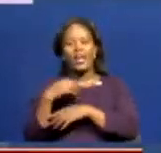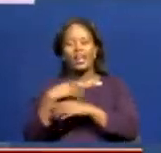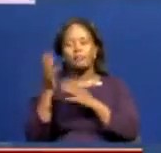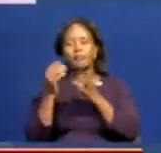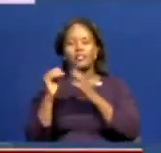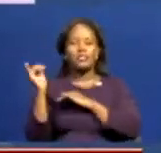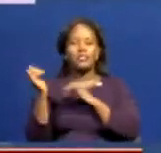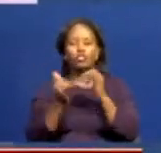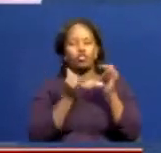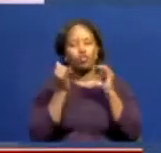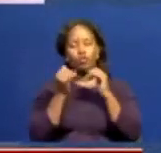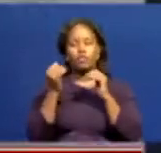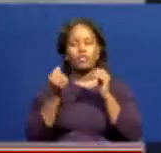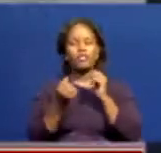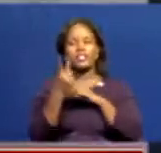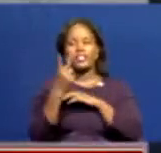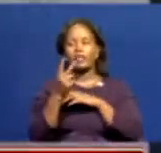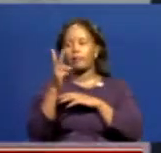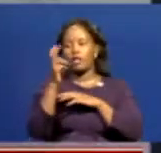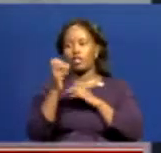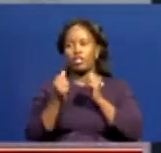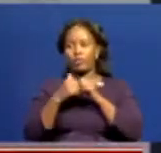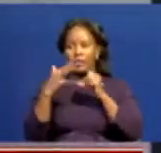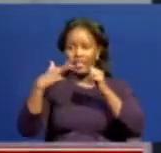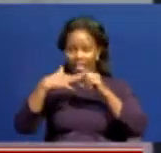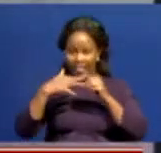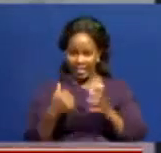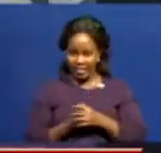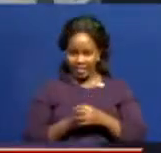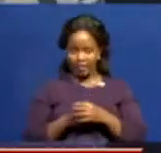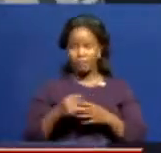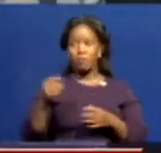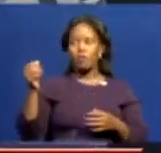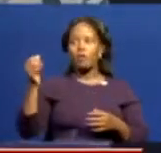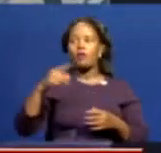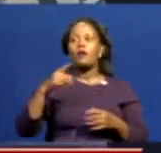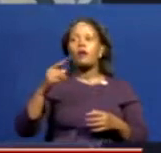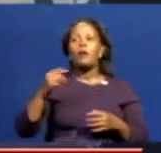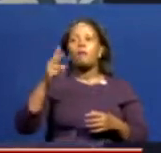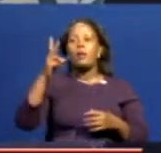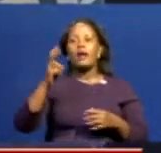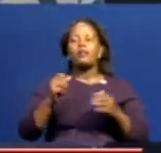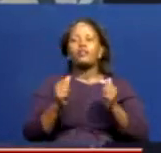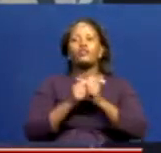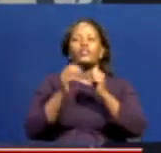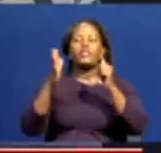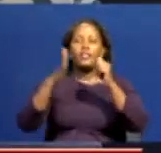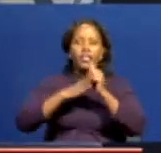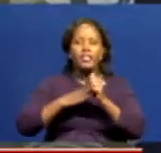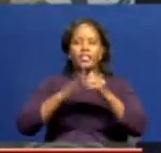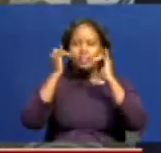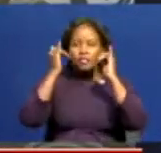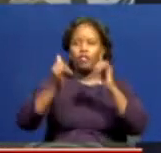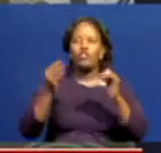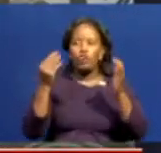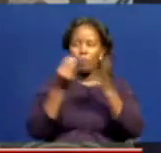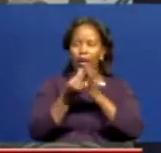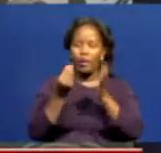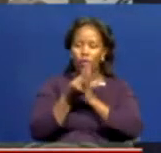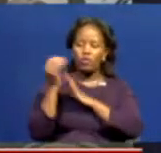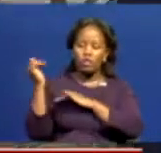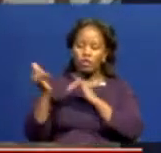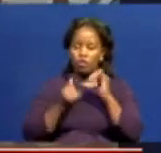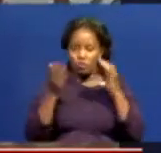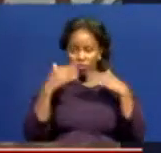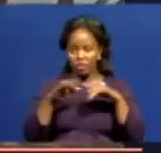December 2018. And in mid-2019, new currency notes were issued in compliance with